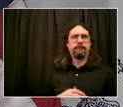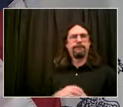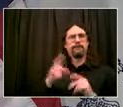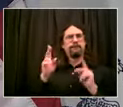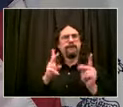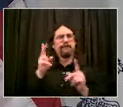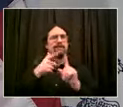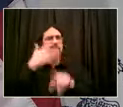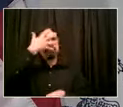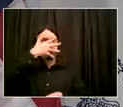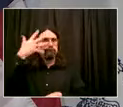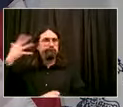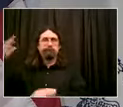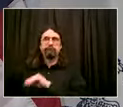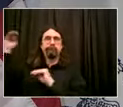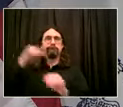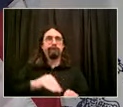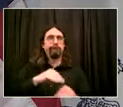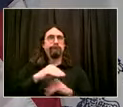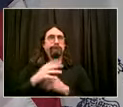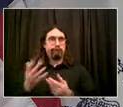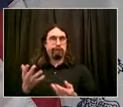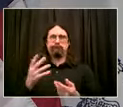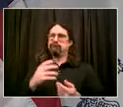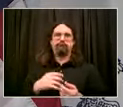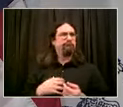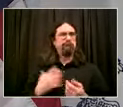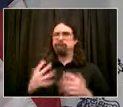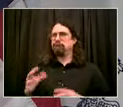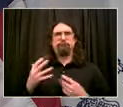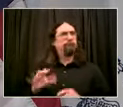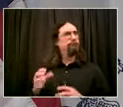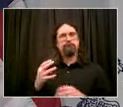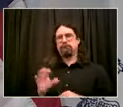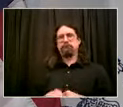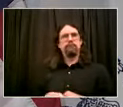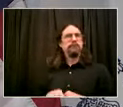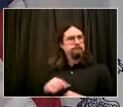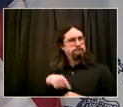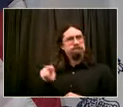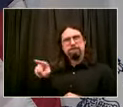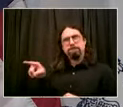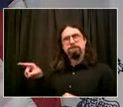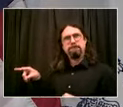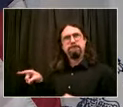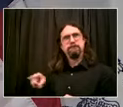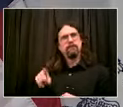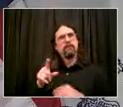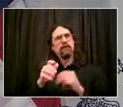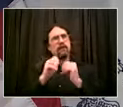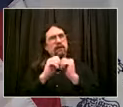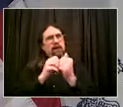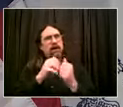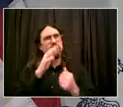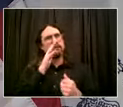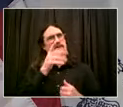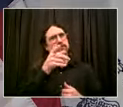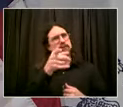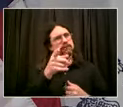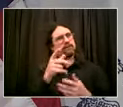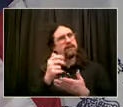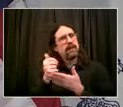we ramp up the education that people need to have about the vaccine efforts? I know you said that the city has